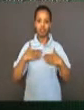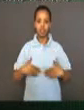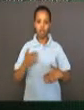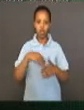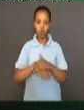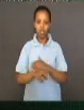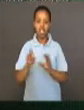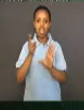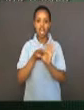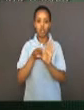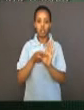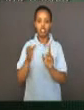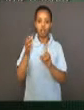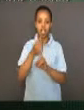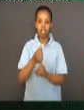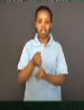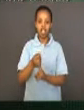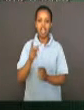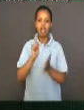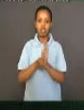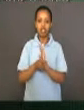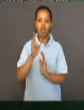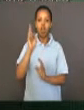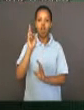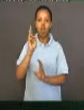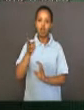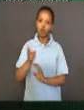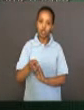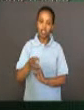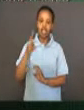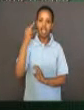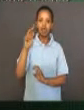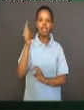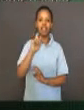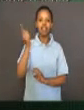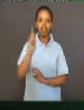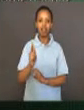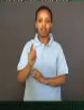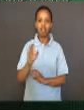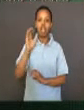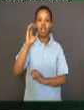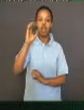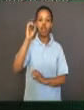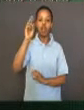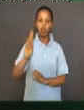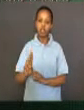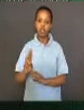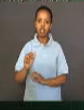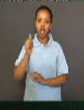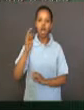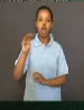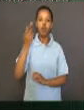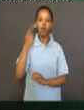the gases hydrogen, methane, carbon dioxide,